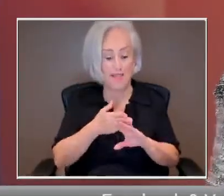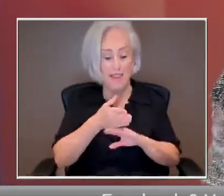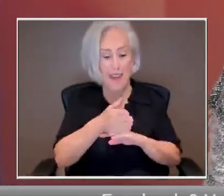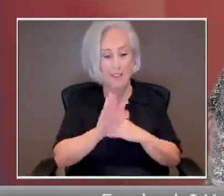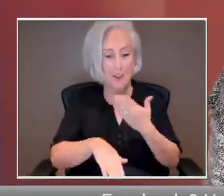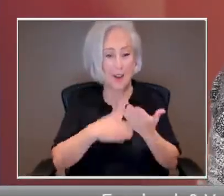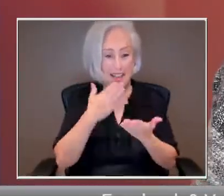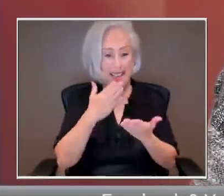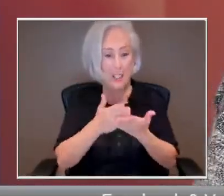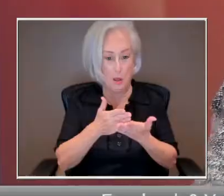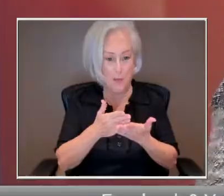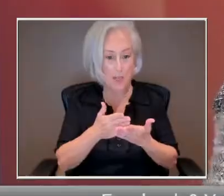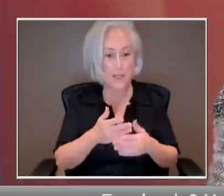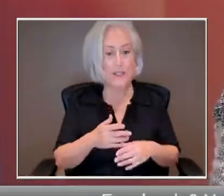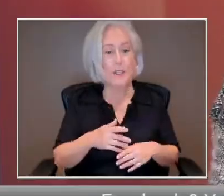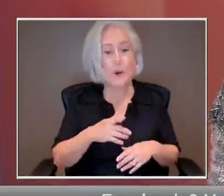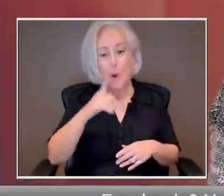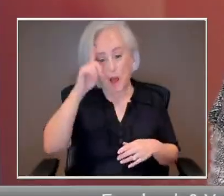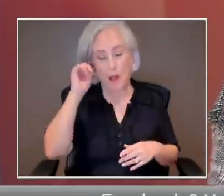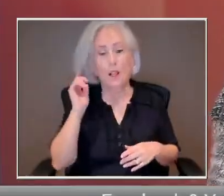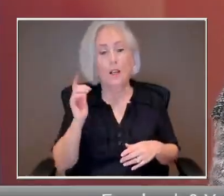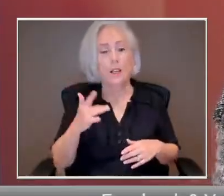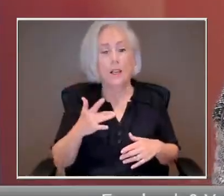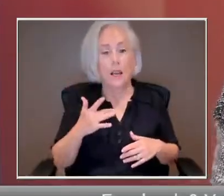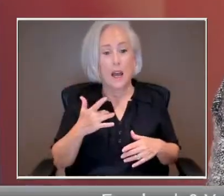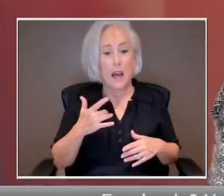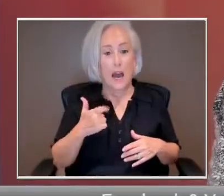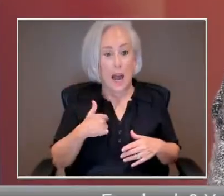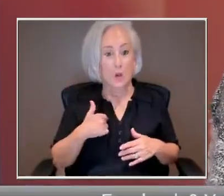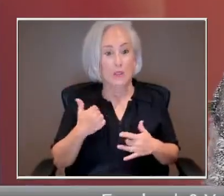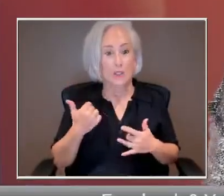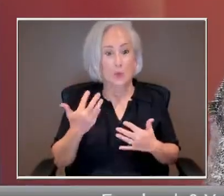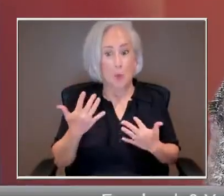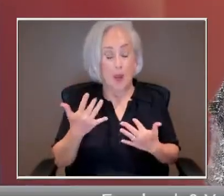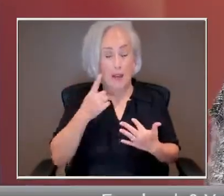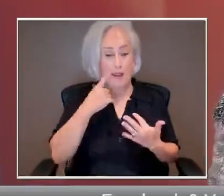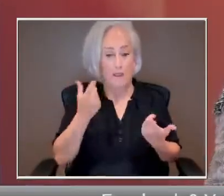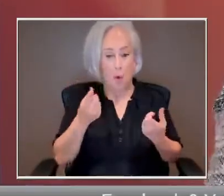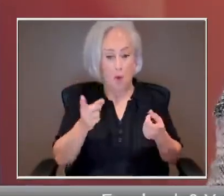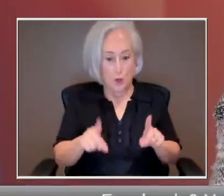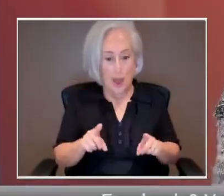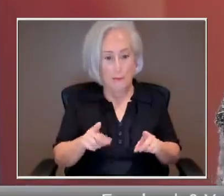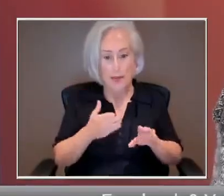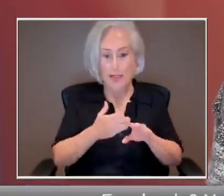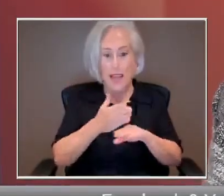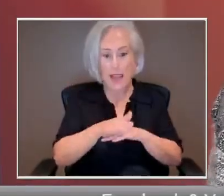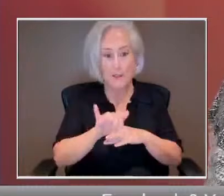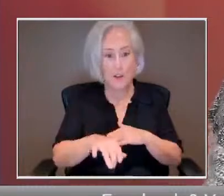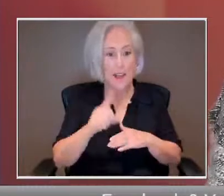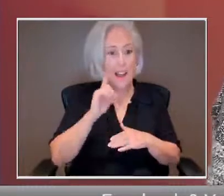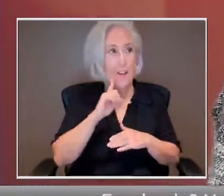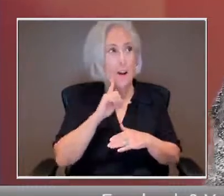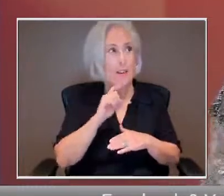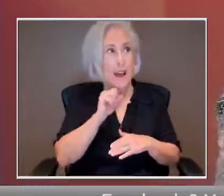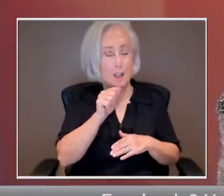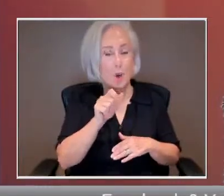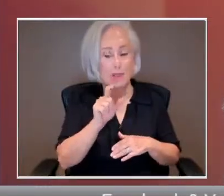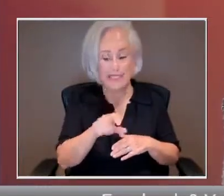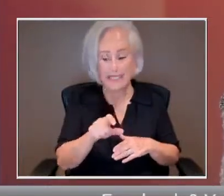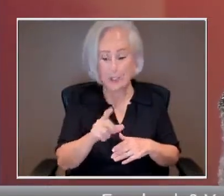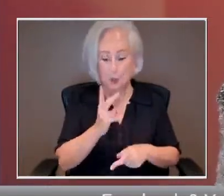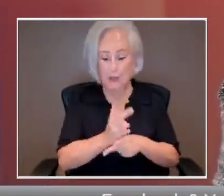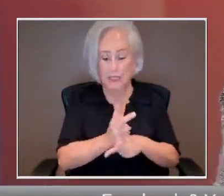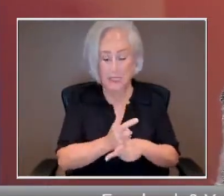because it almost had gotten to a point where I was just like waiting for it to happen, and I finally, like after the procedure, told myself, okay, I don't have to keep feeling my heart, I don't have to keep worrying